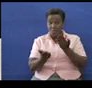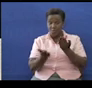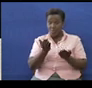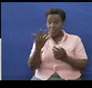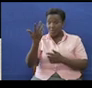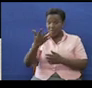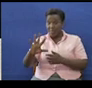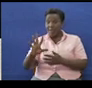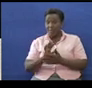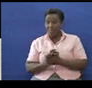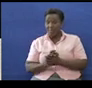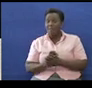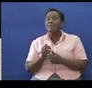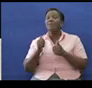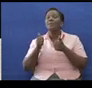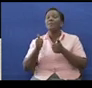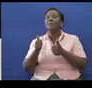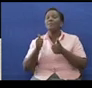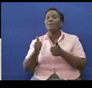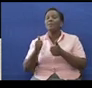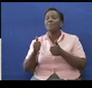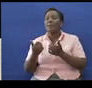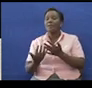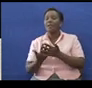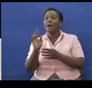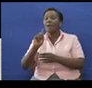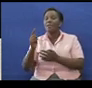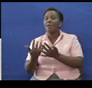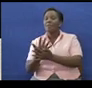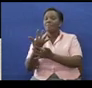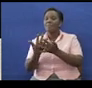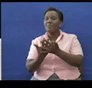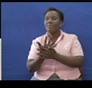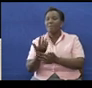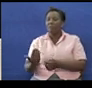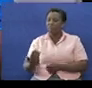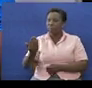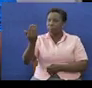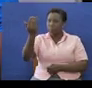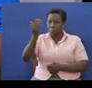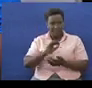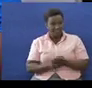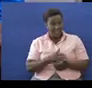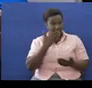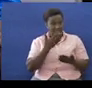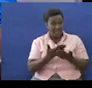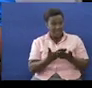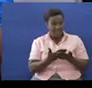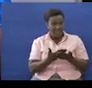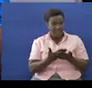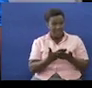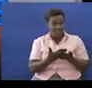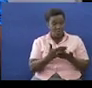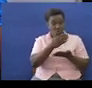of water supply in a particular area also determines the vegetation growth. For